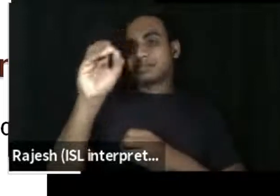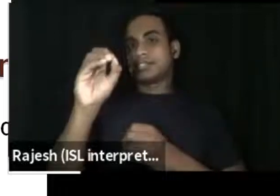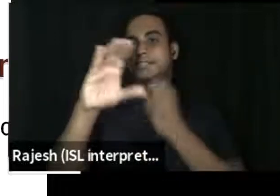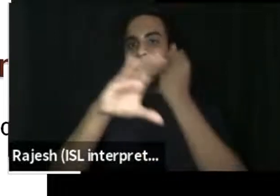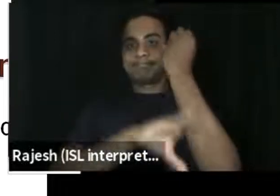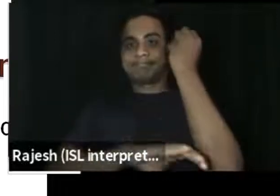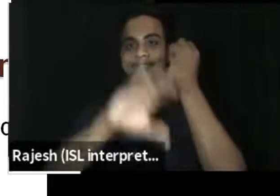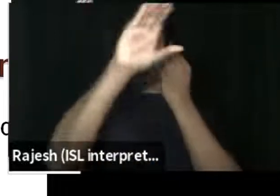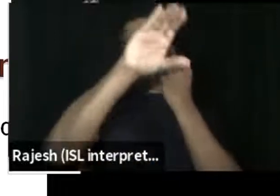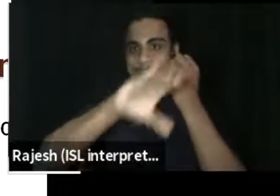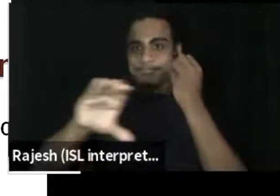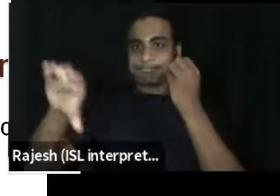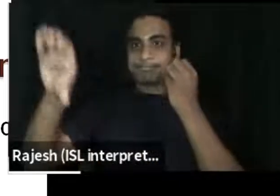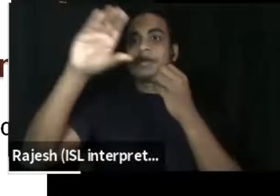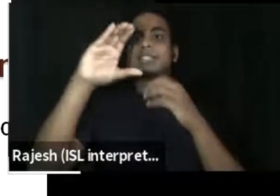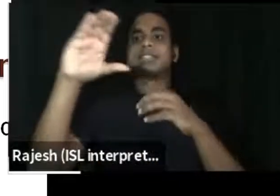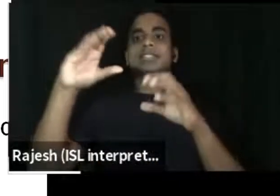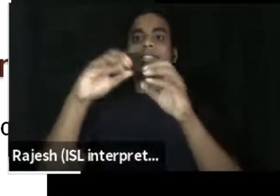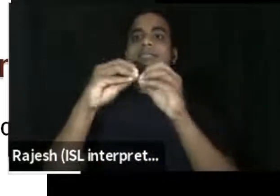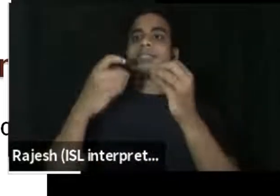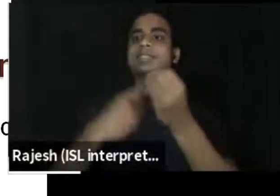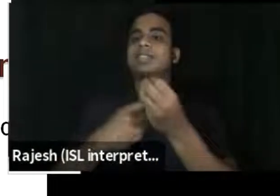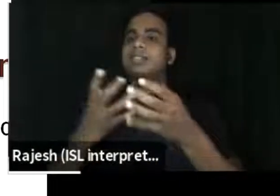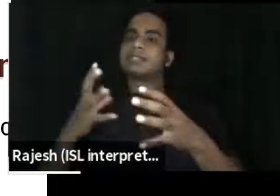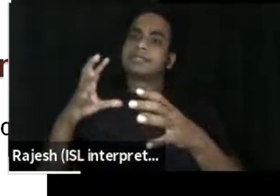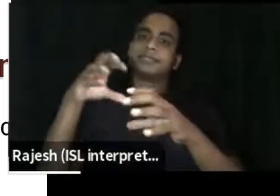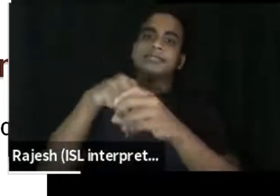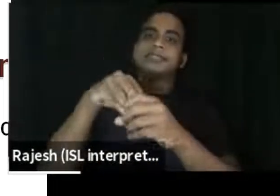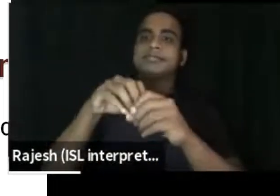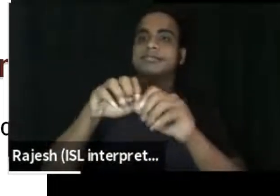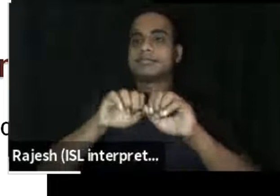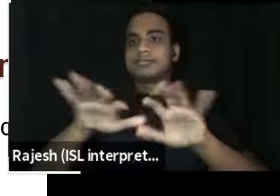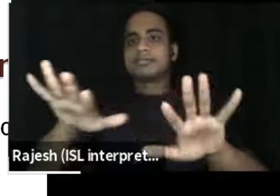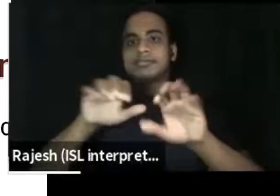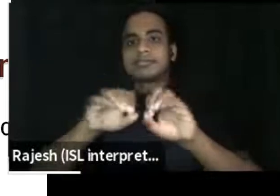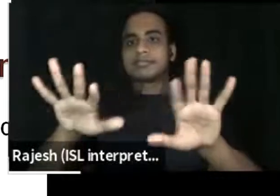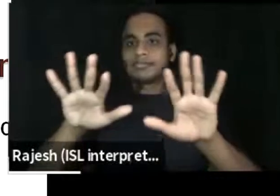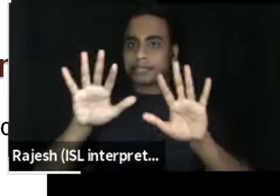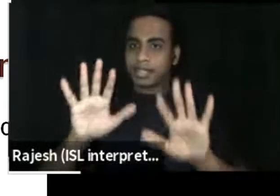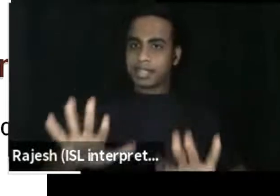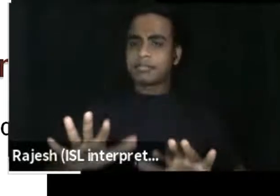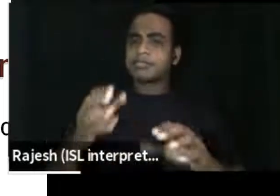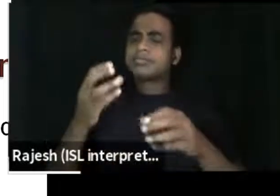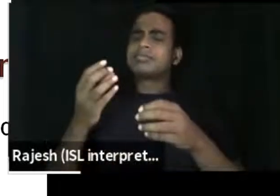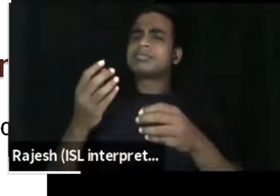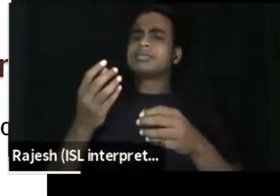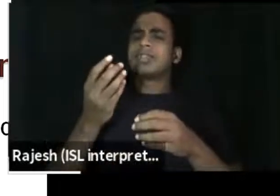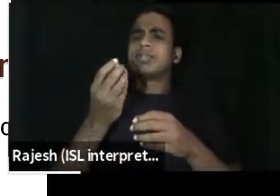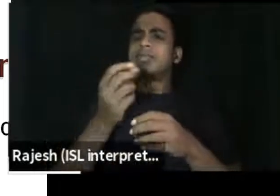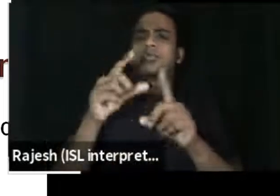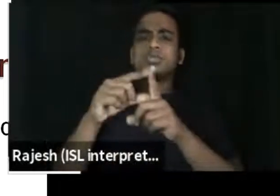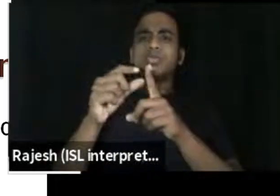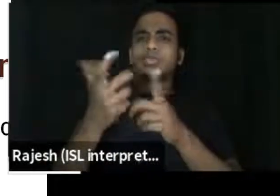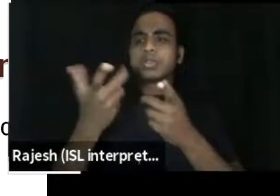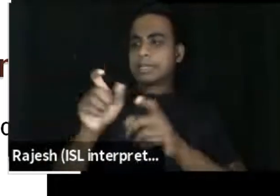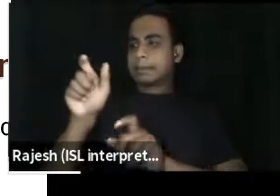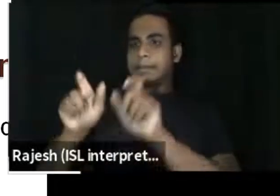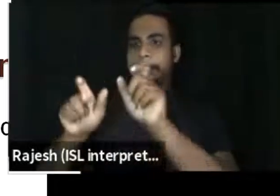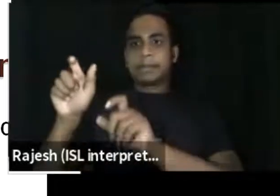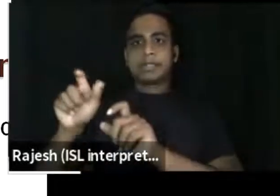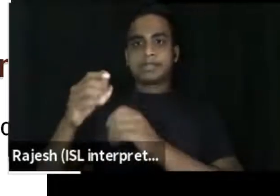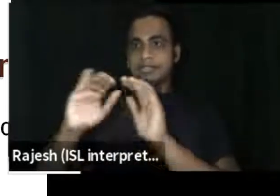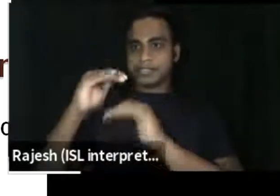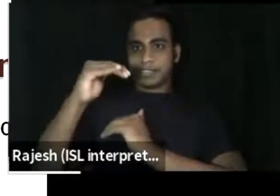in different ways, and mostly implemented by development actors is what we can